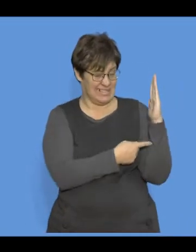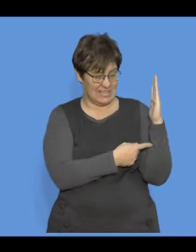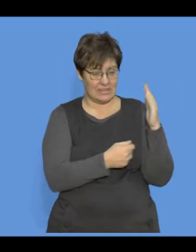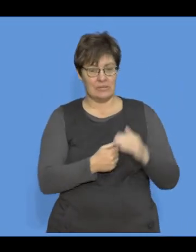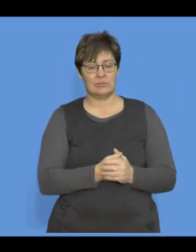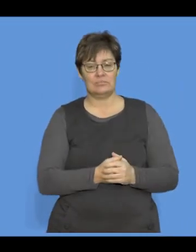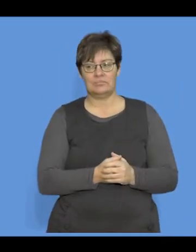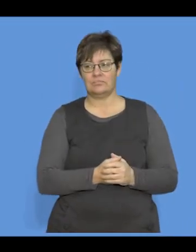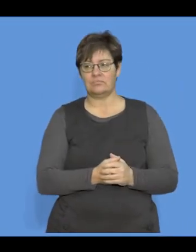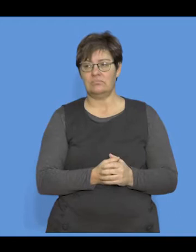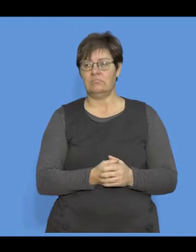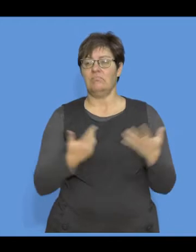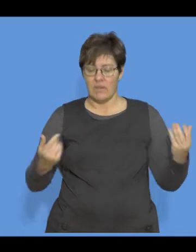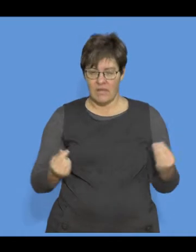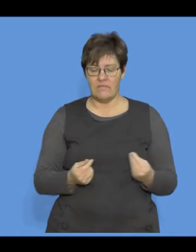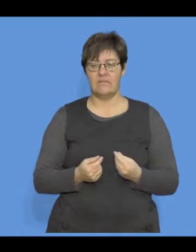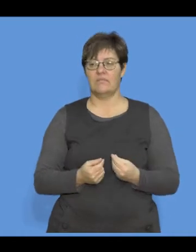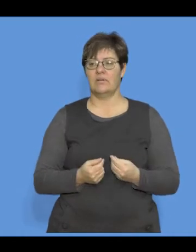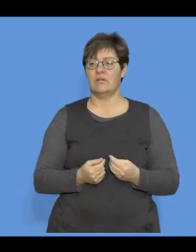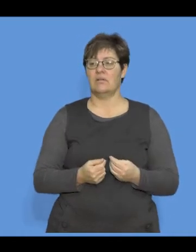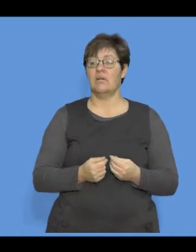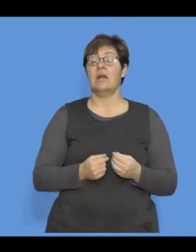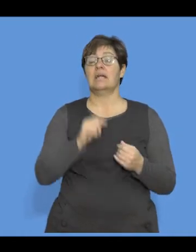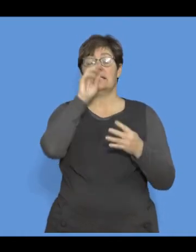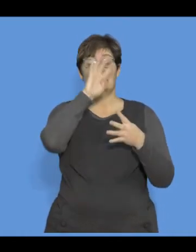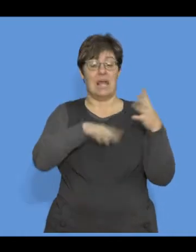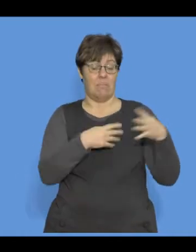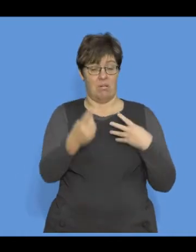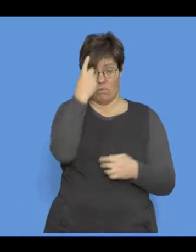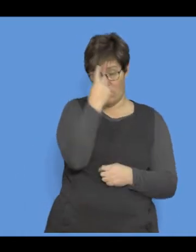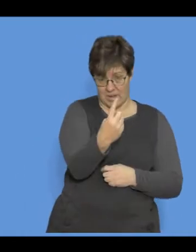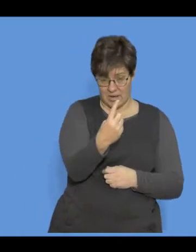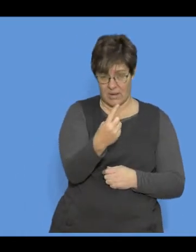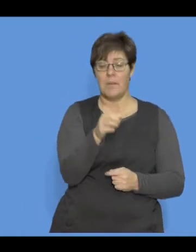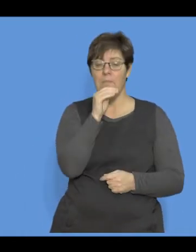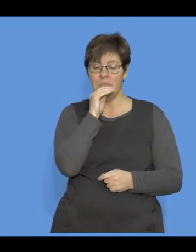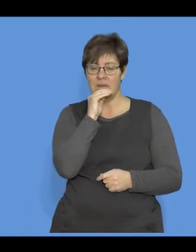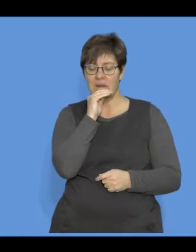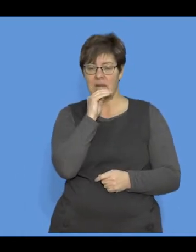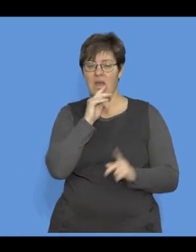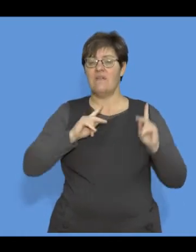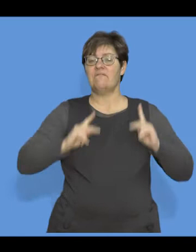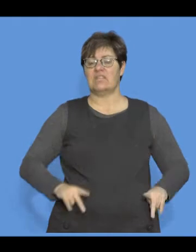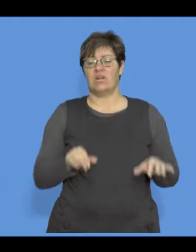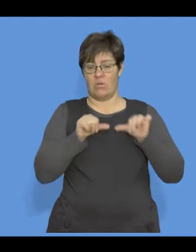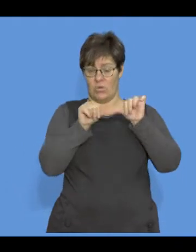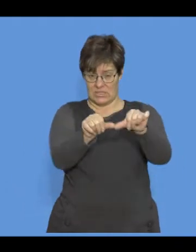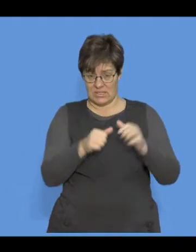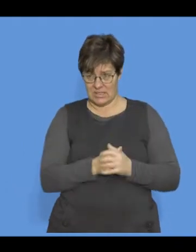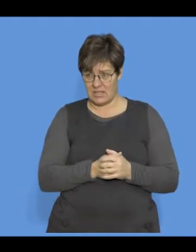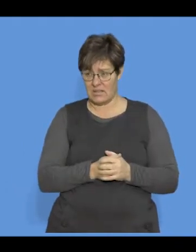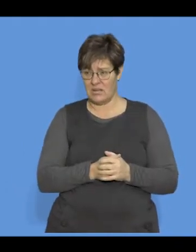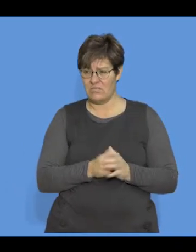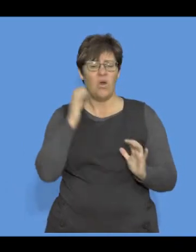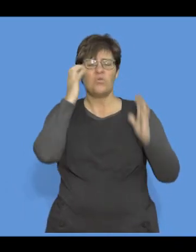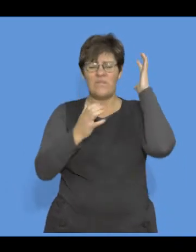thing is that there are a number of tables, and table number 1 deals with the physical constants. Don't be confused. You will get a